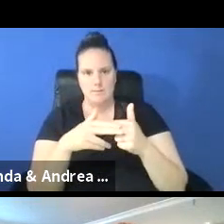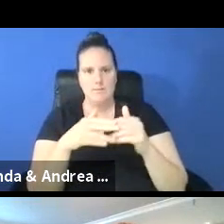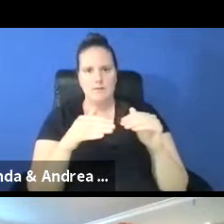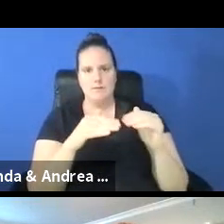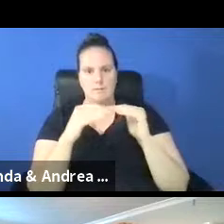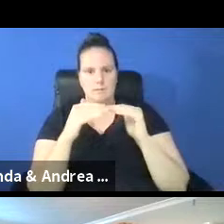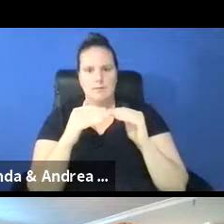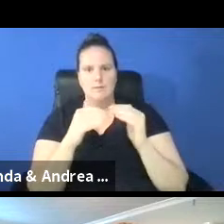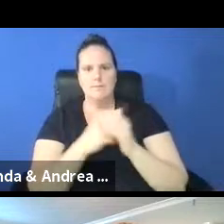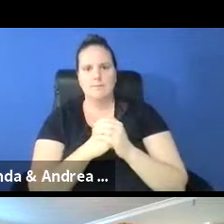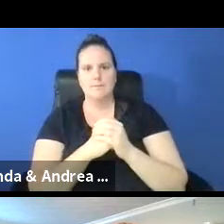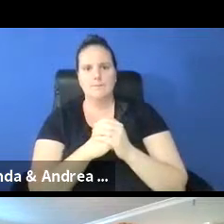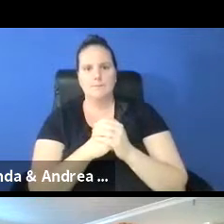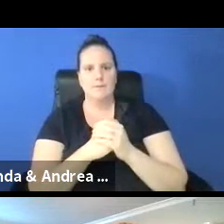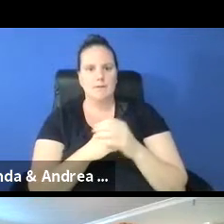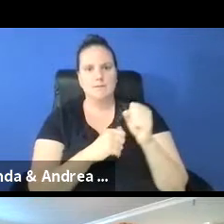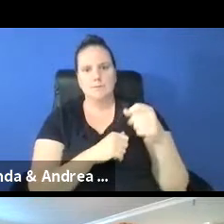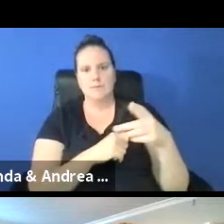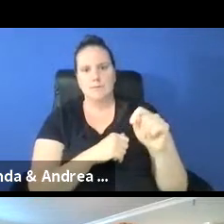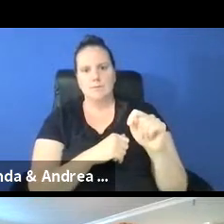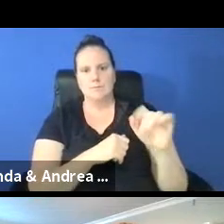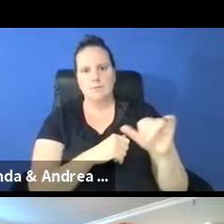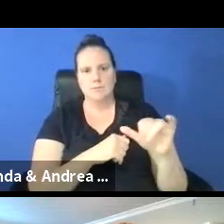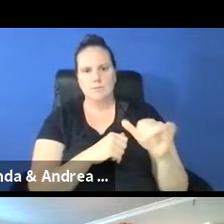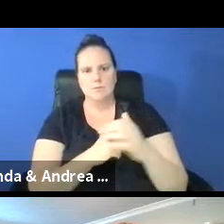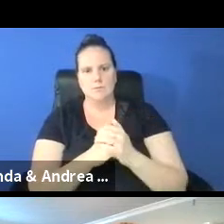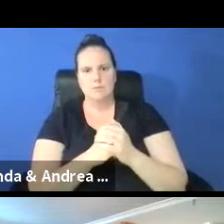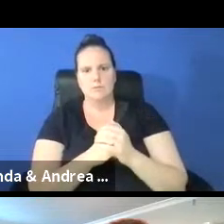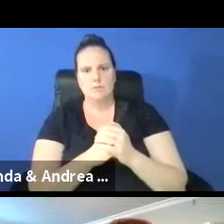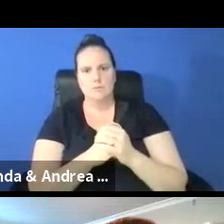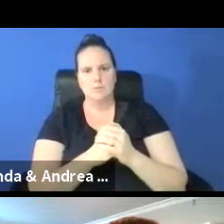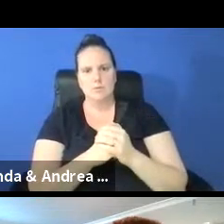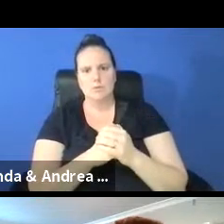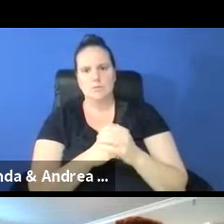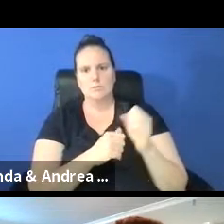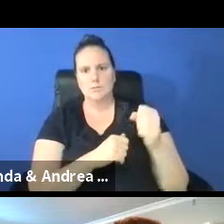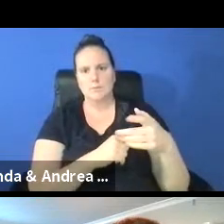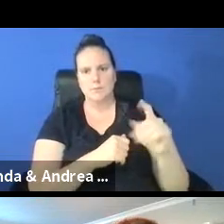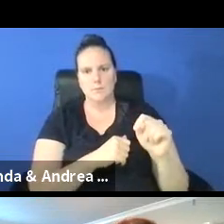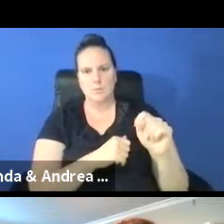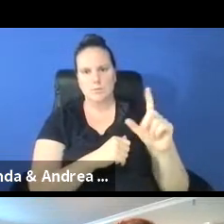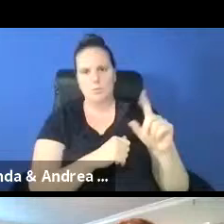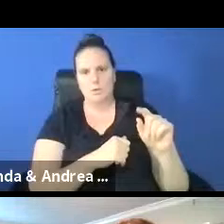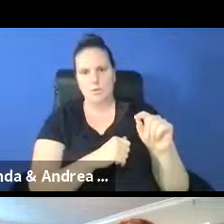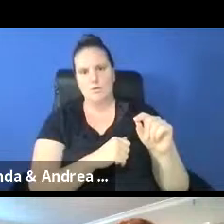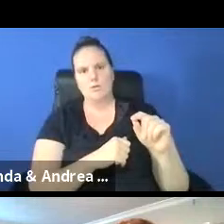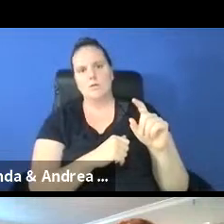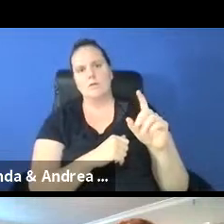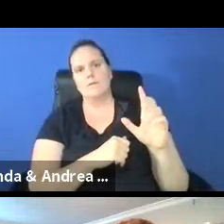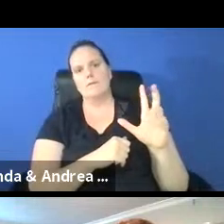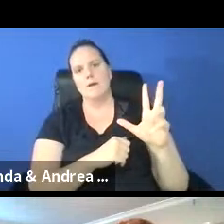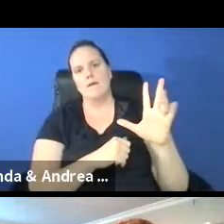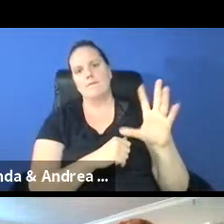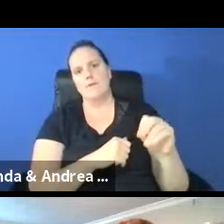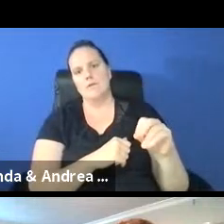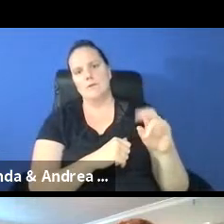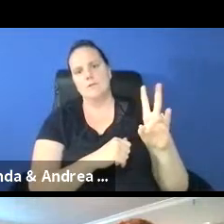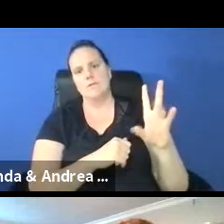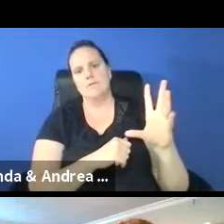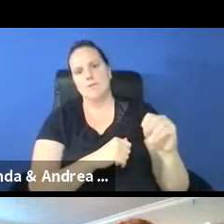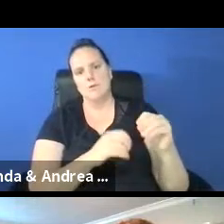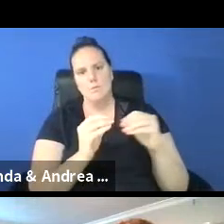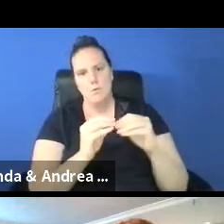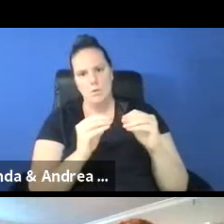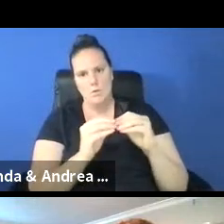possibly September instead, but we're moving towards it. September 20th, 5:30 to 7:30, more about that equity